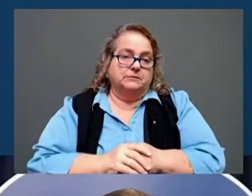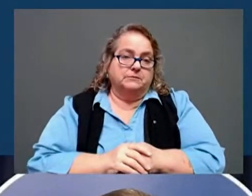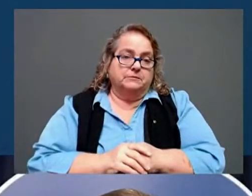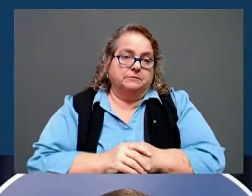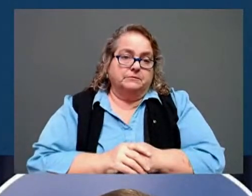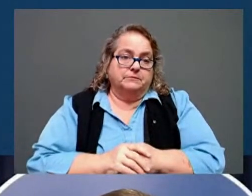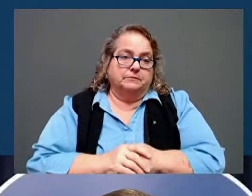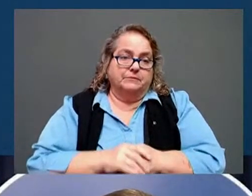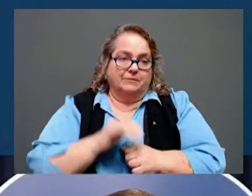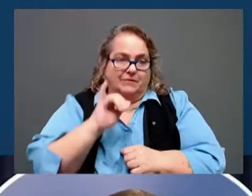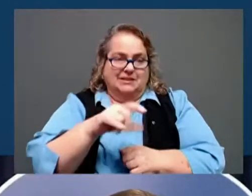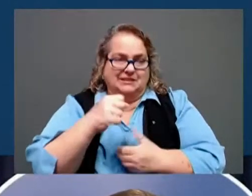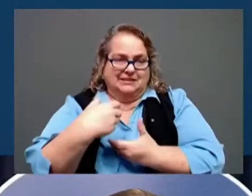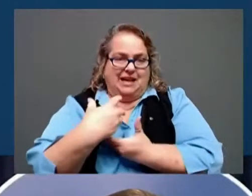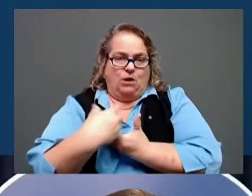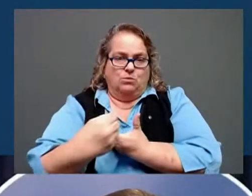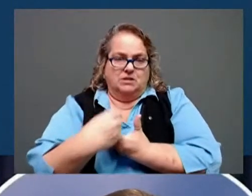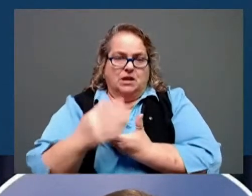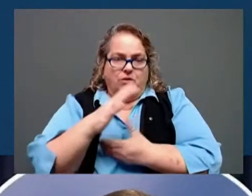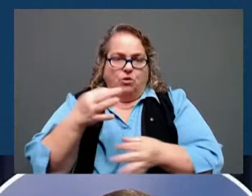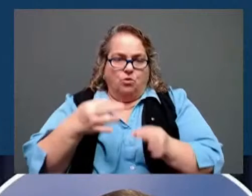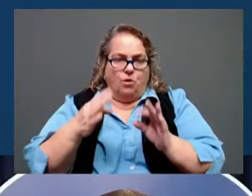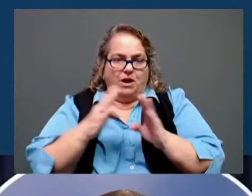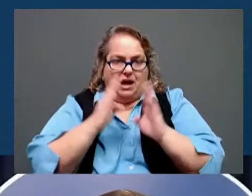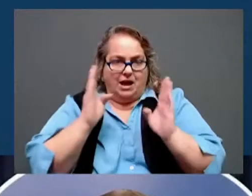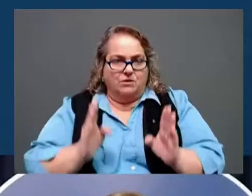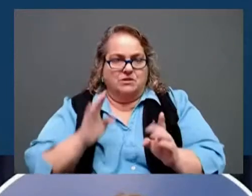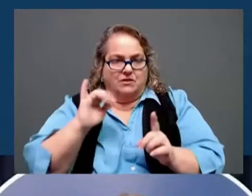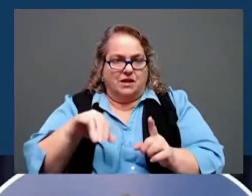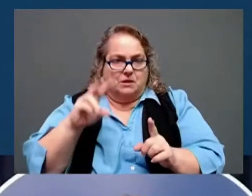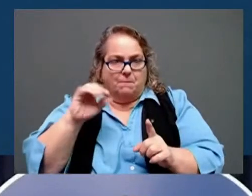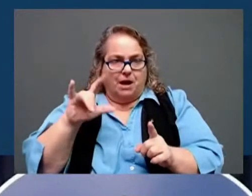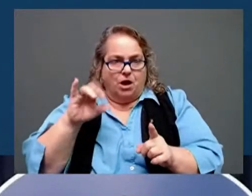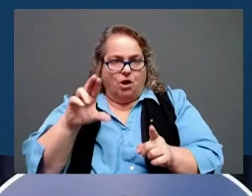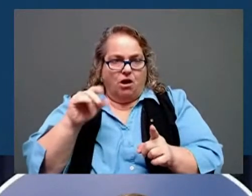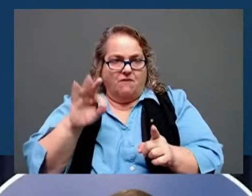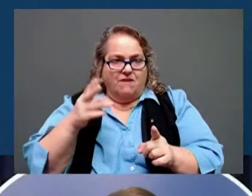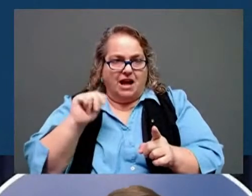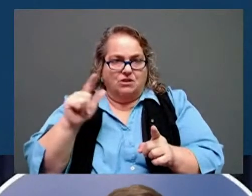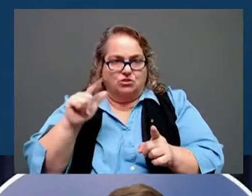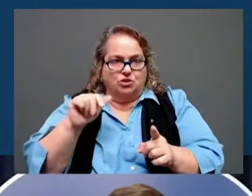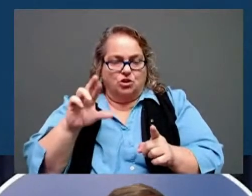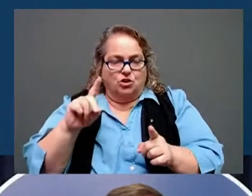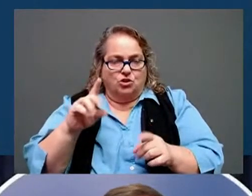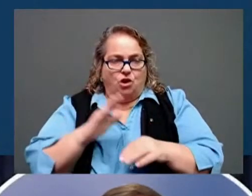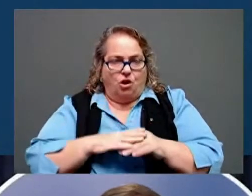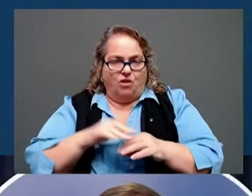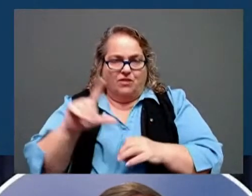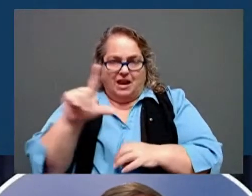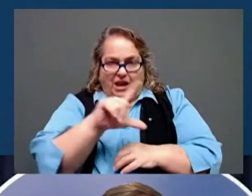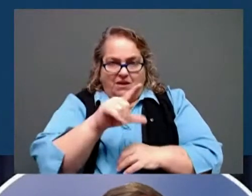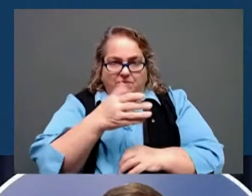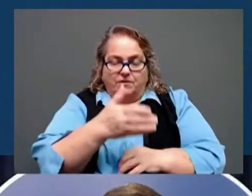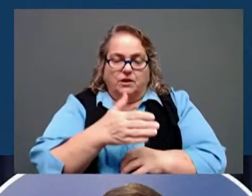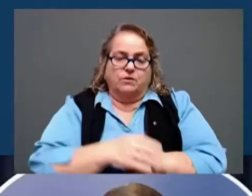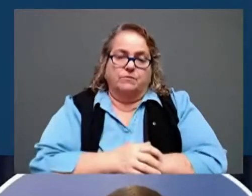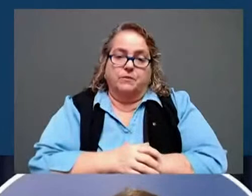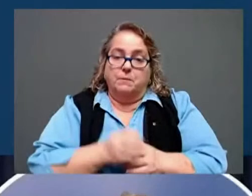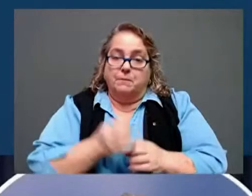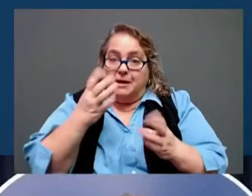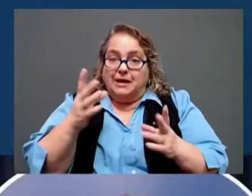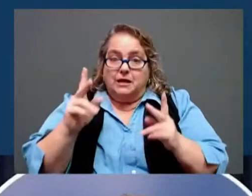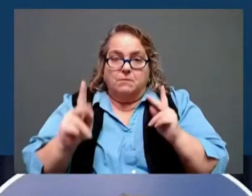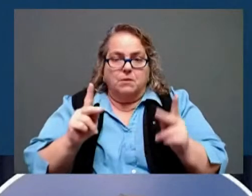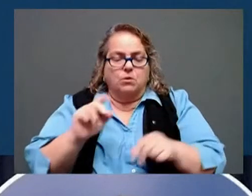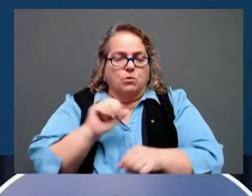right outside of their courthouse. That's the mayor of Hazard on the far left. A lot of people that are working day